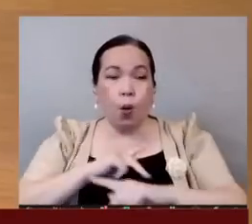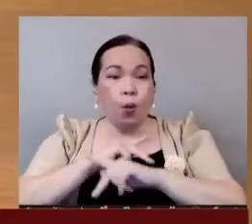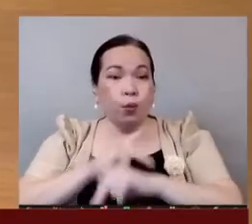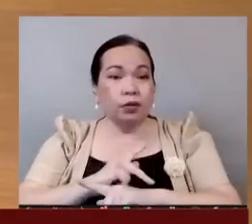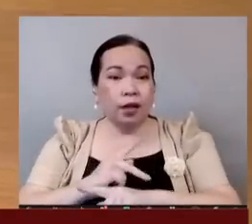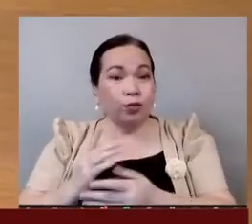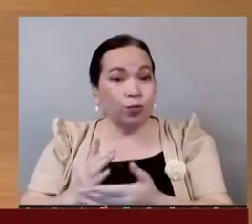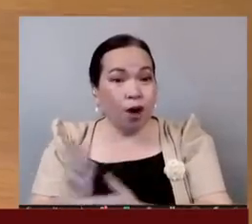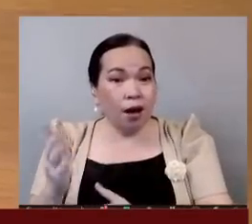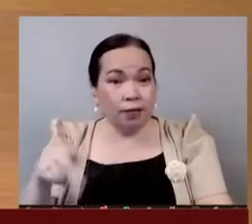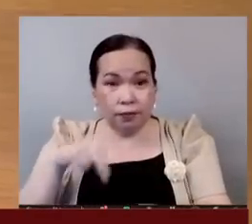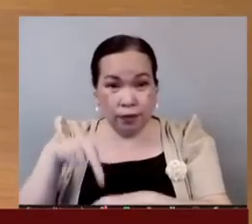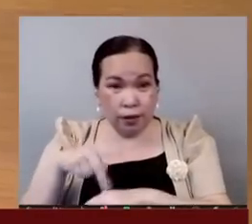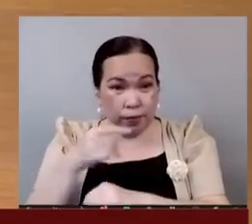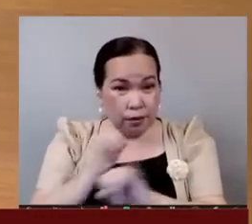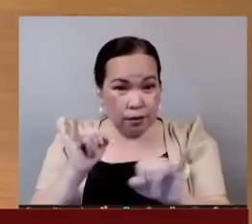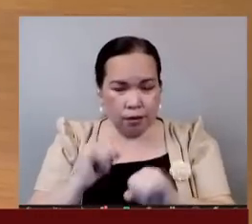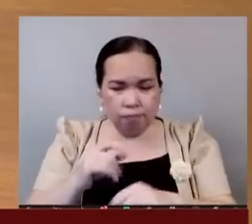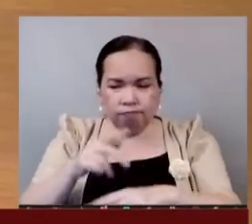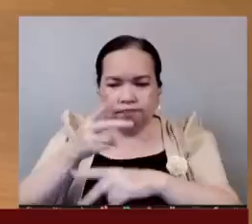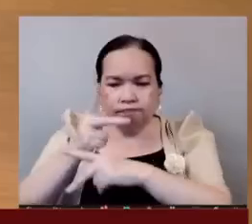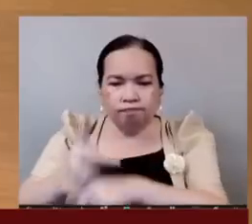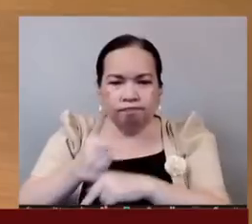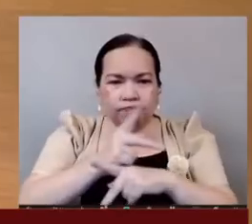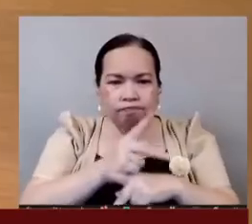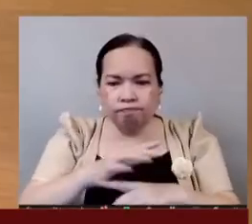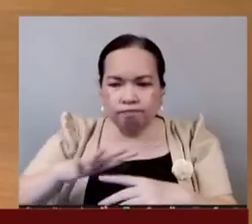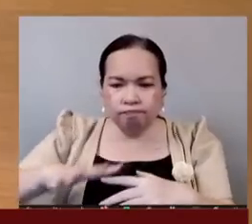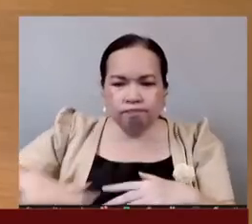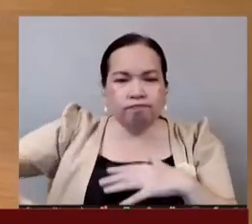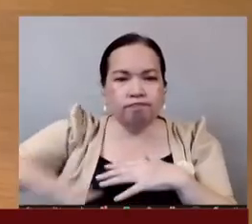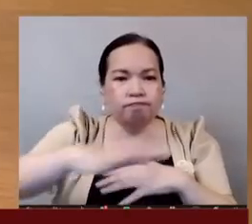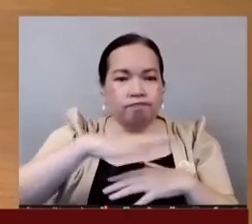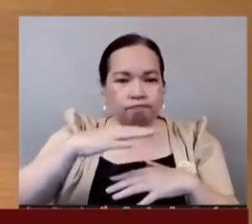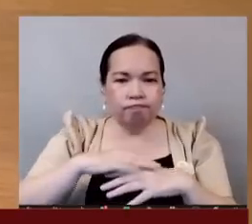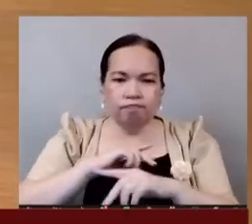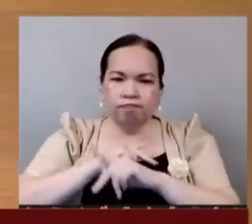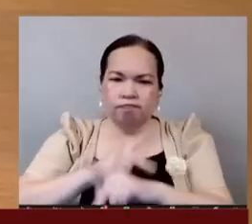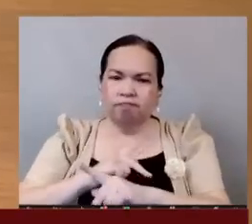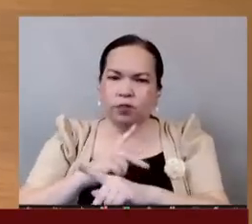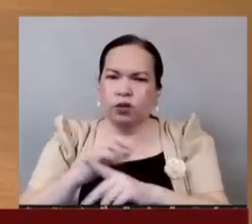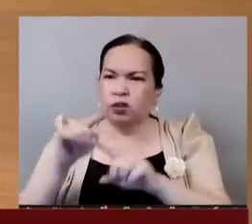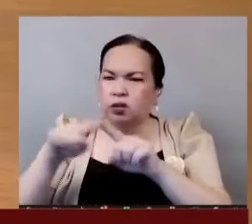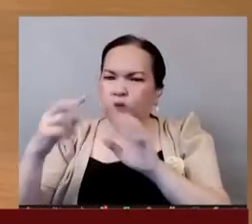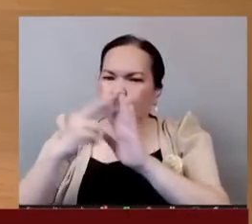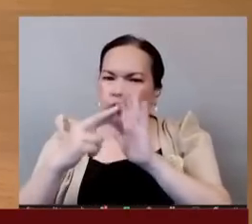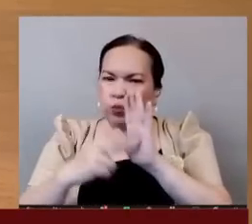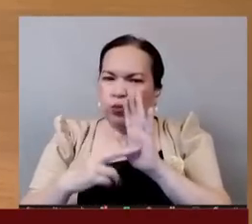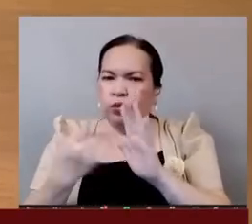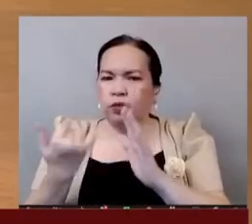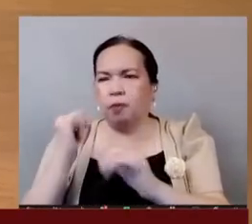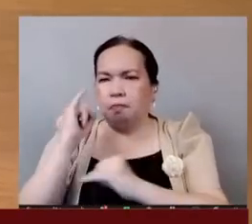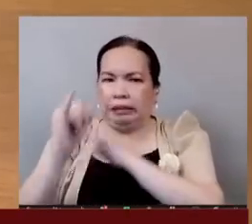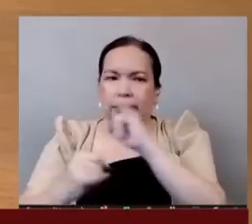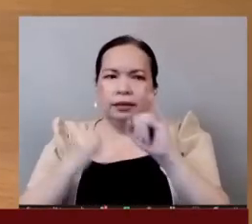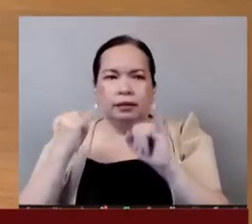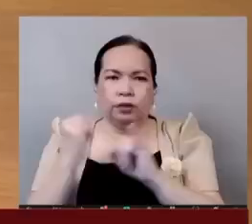and preserve our territorial integrity in defense of a rules-based international order.